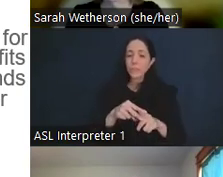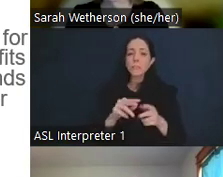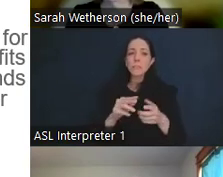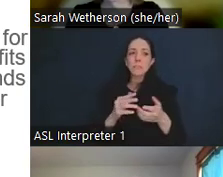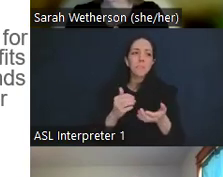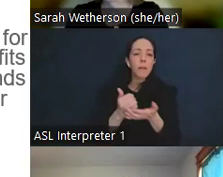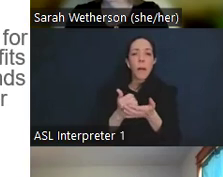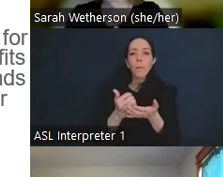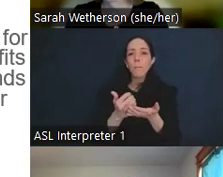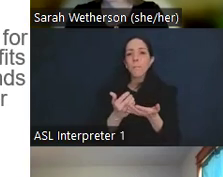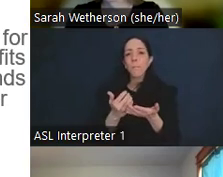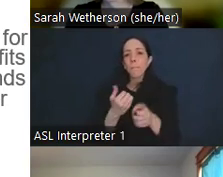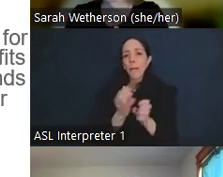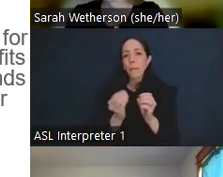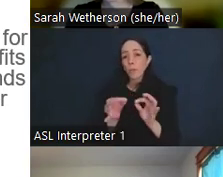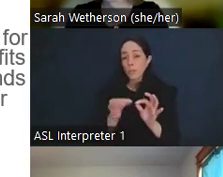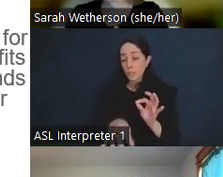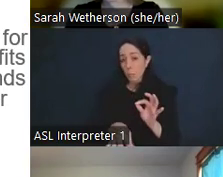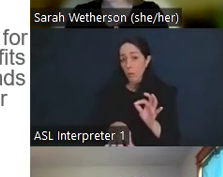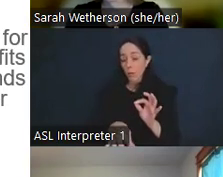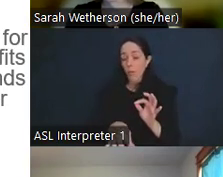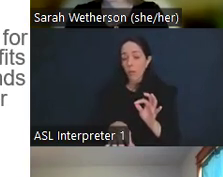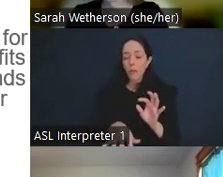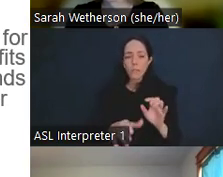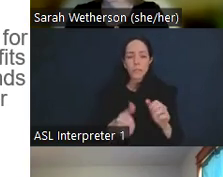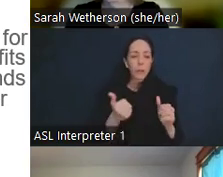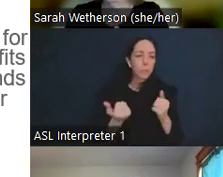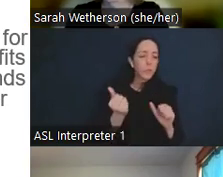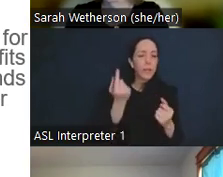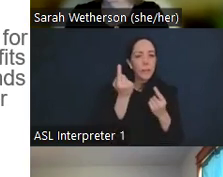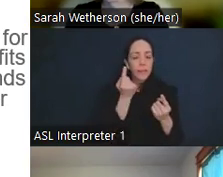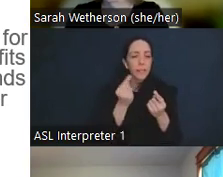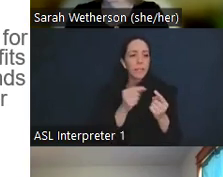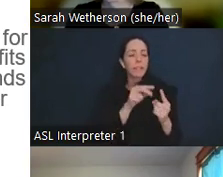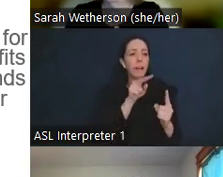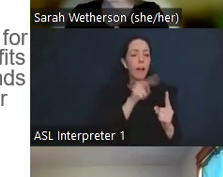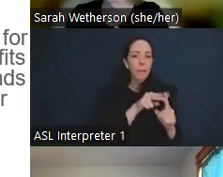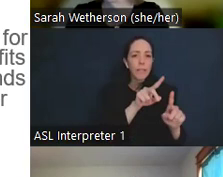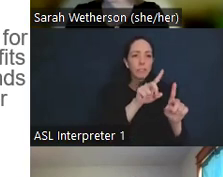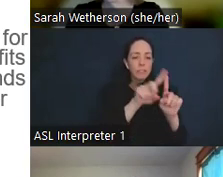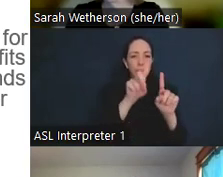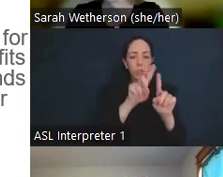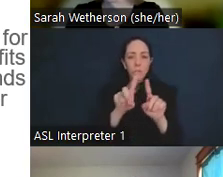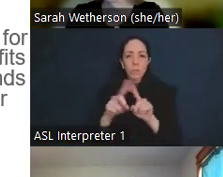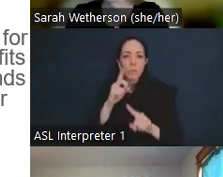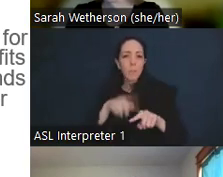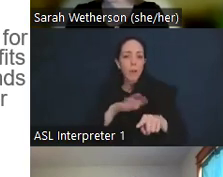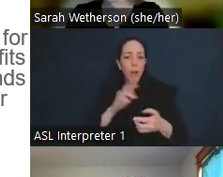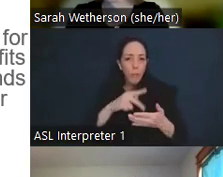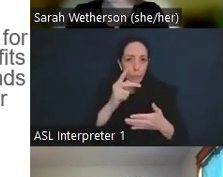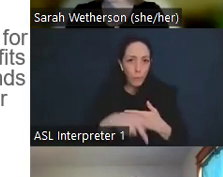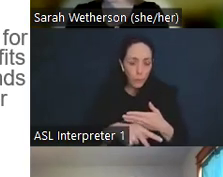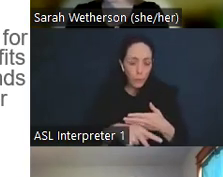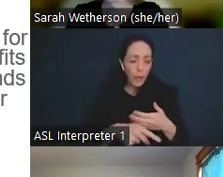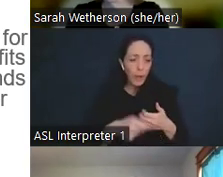consistent across several different applications, whether that's TANF or SNAP or WIC or things of that nature. And the benefits of